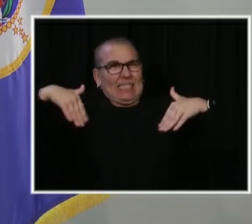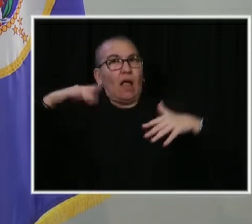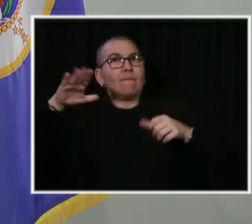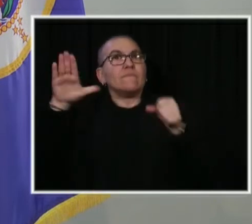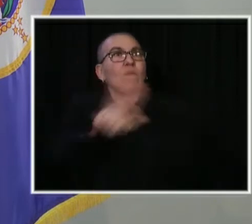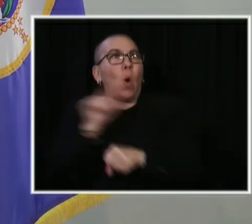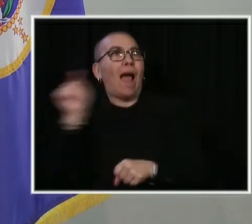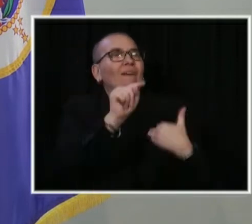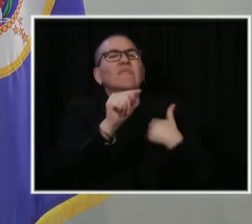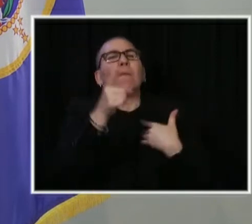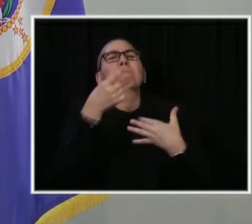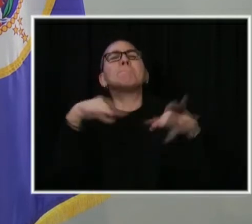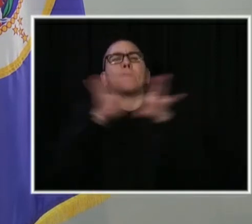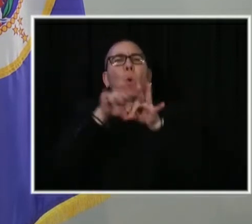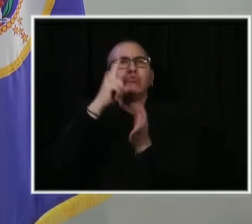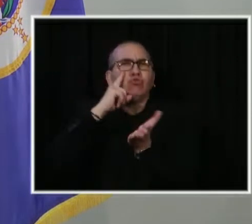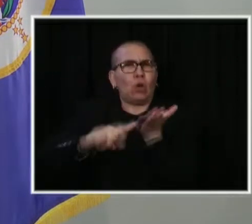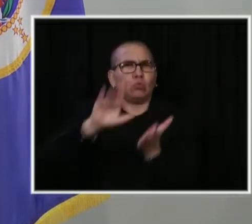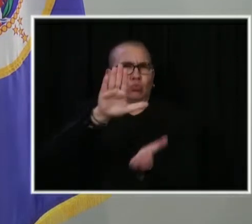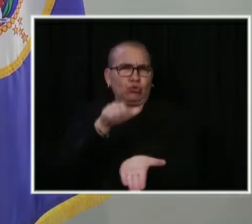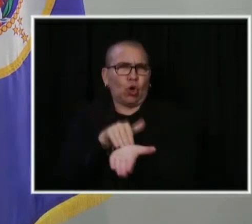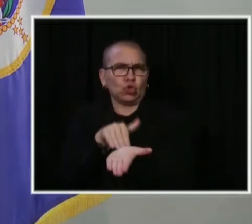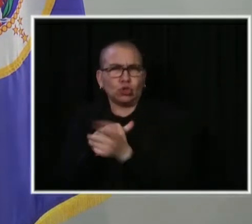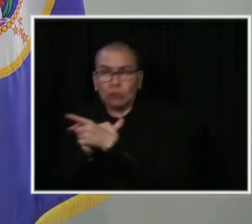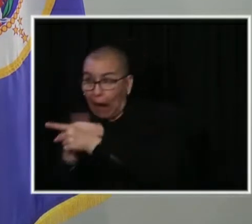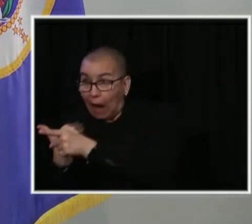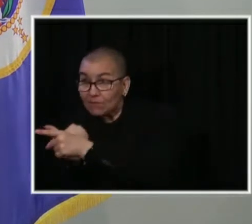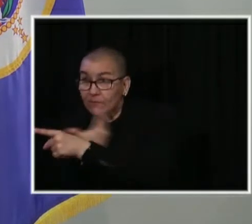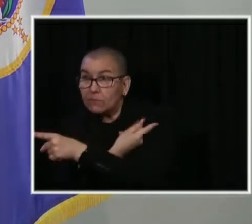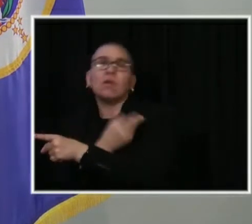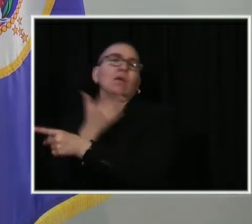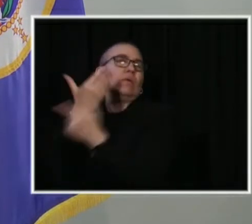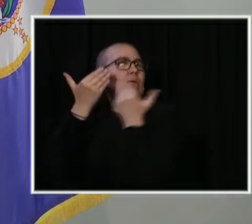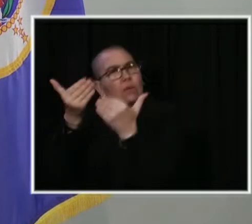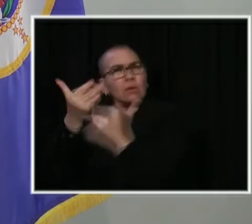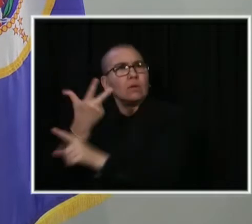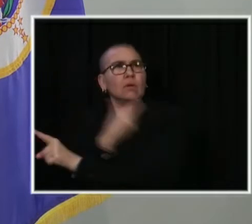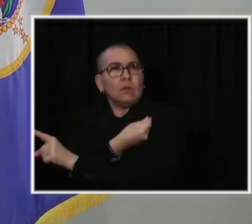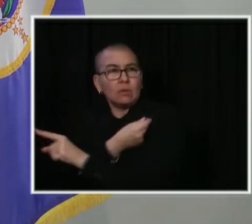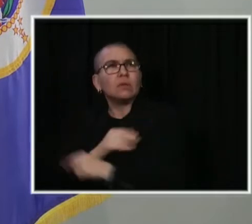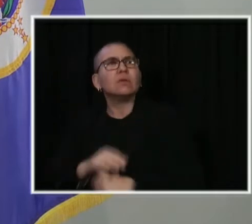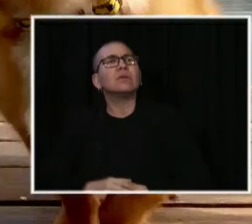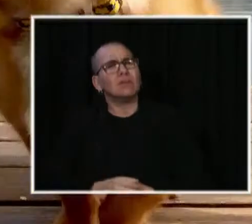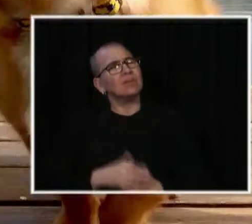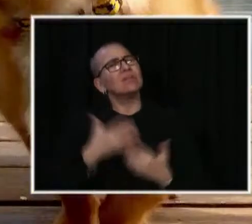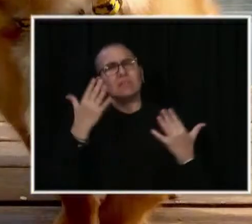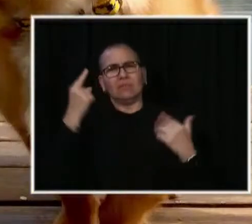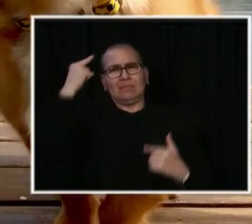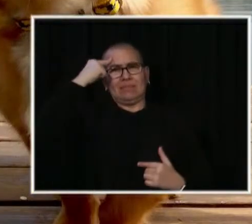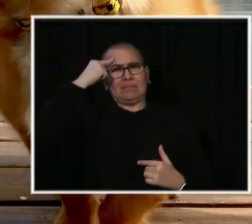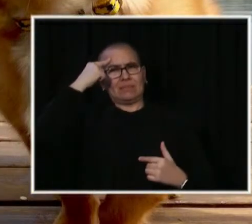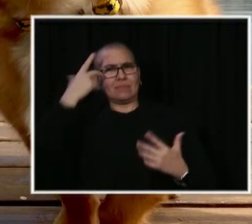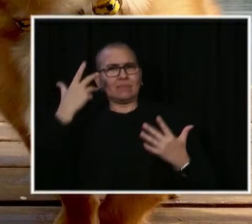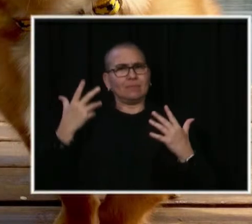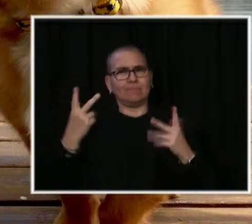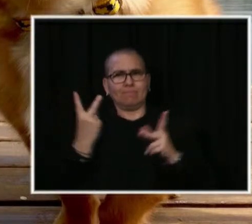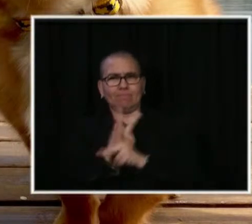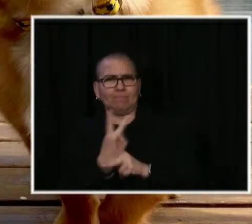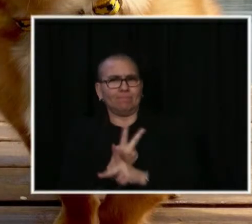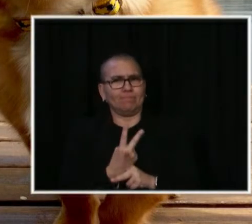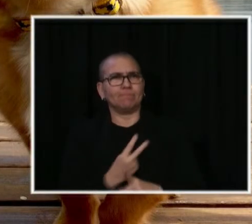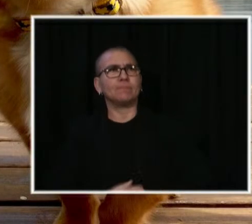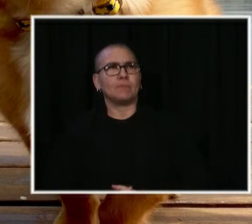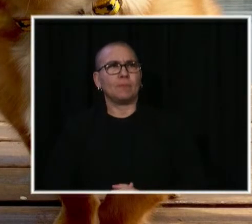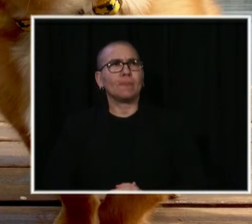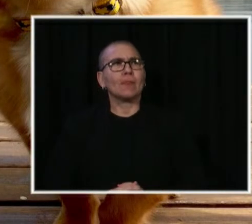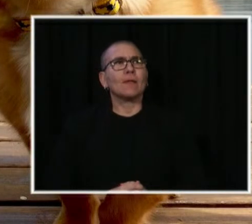next week or two that may be coming, but we need to start planning about them. But just be smart and know that our little ones aren't there yet. We know we had a tragedy here a week